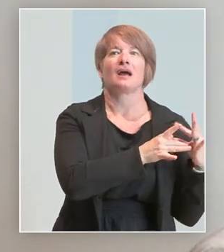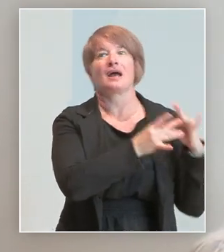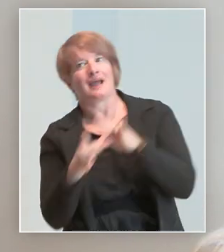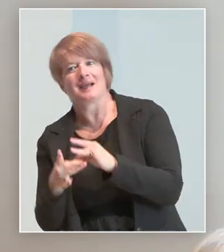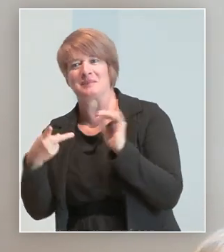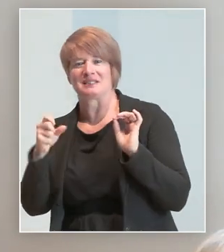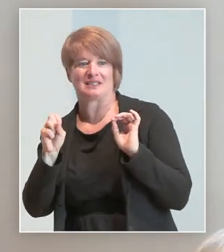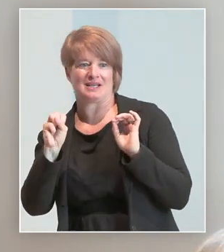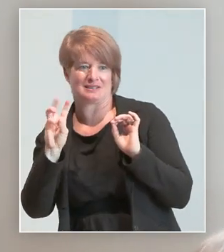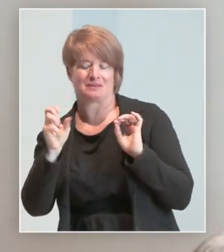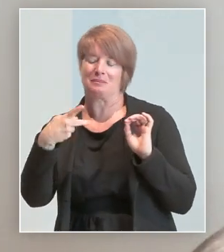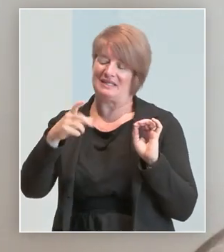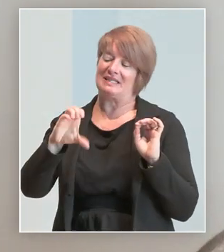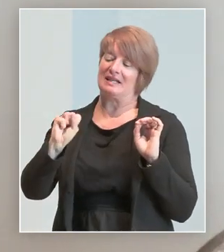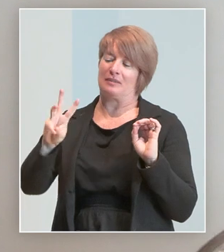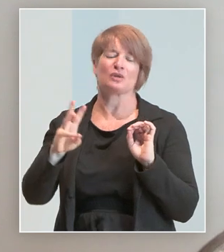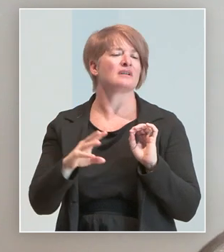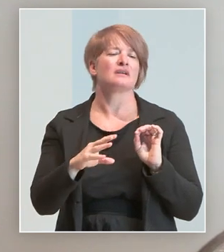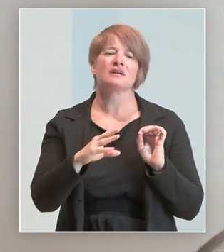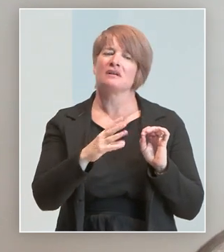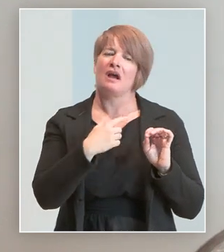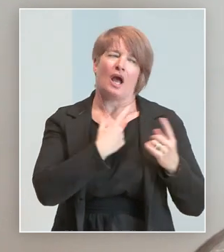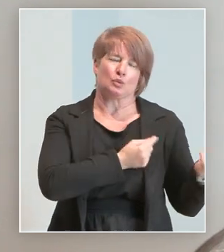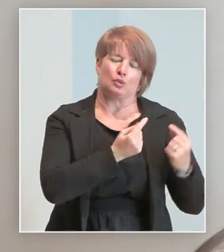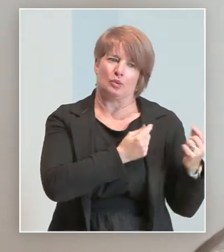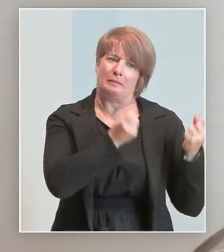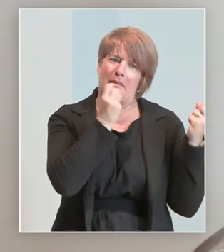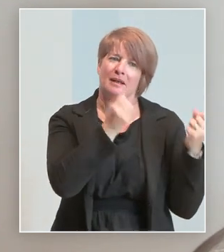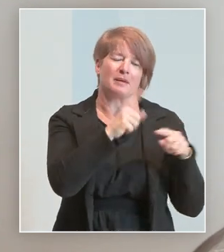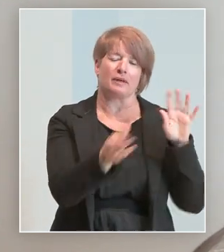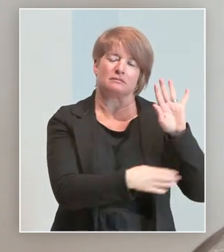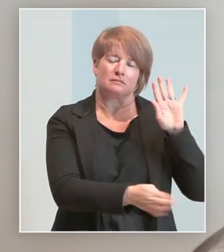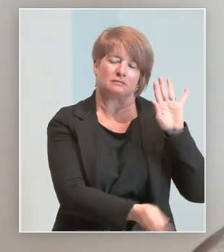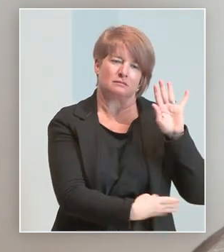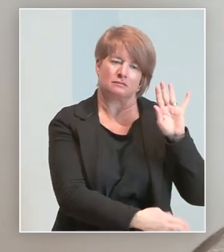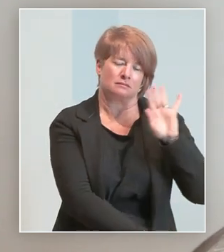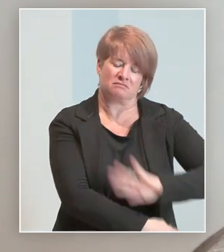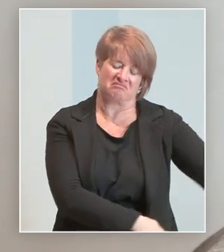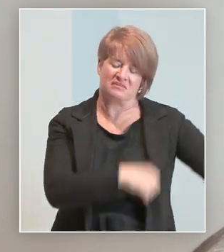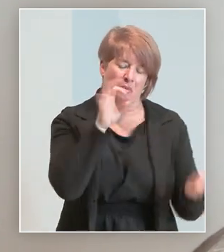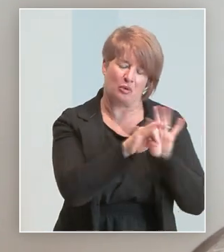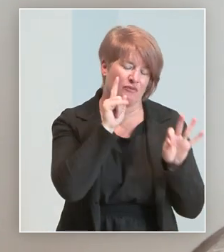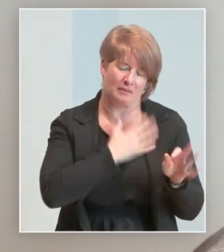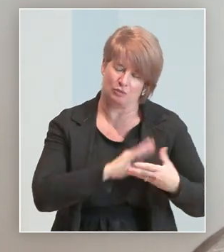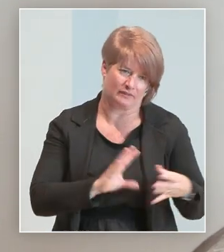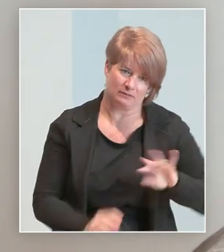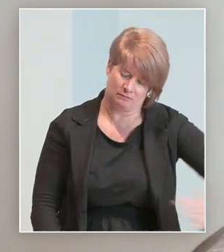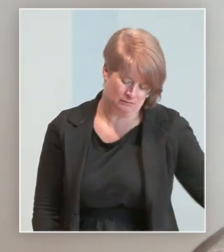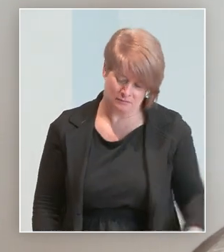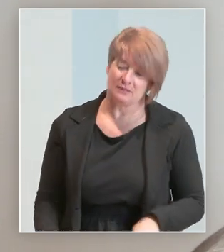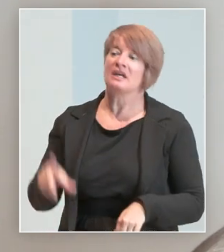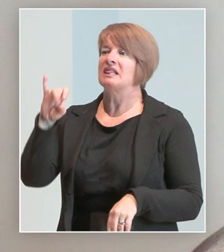PCSW. I'm leaving out several other things I was doing at the time, but these details are not the heart of the story. And while